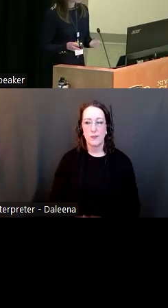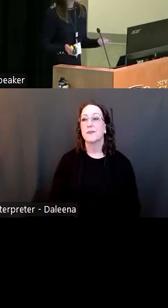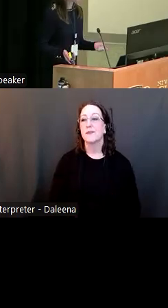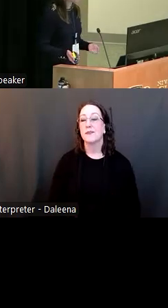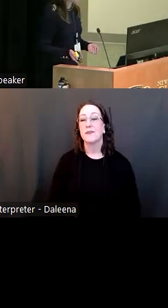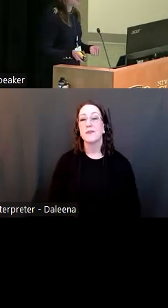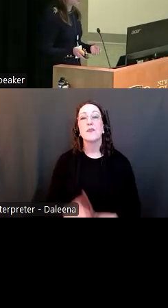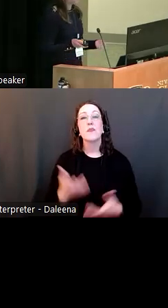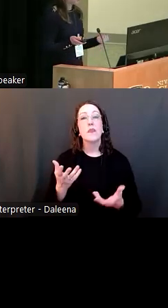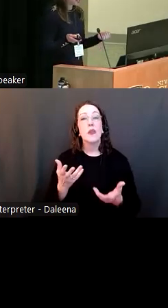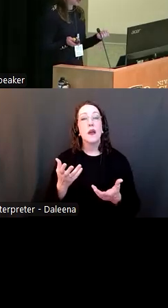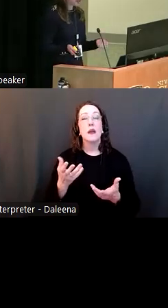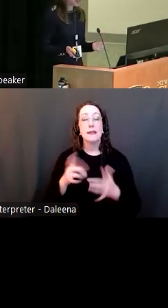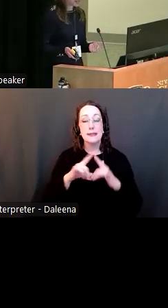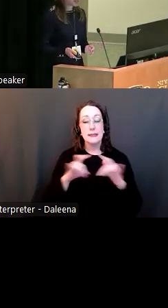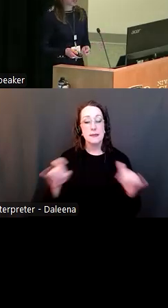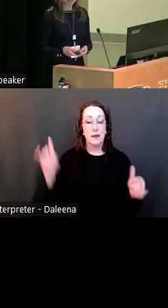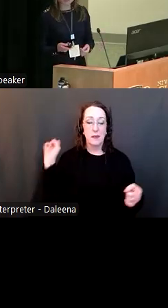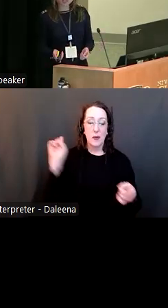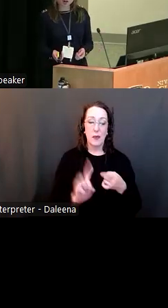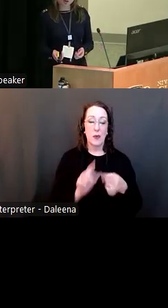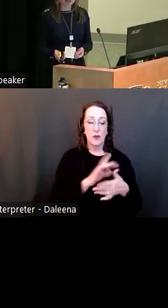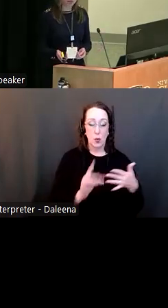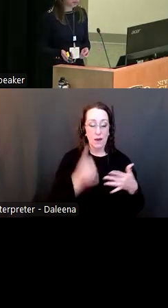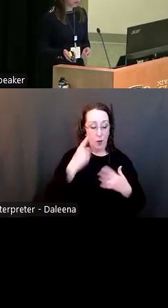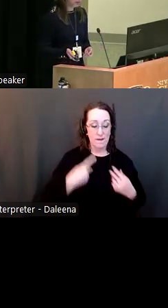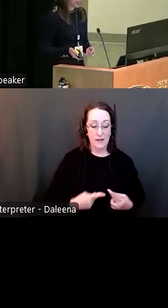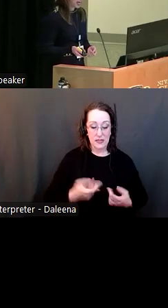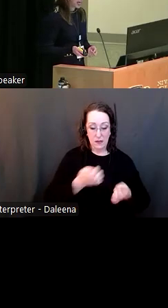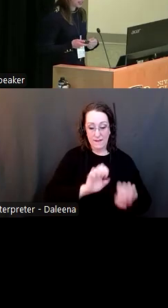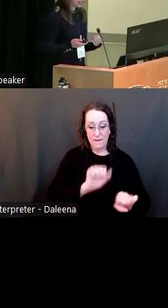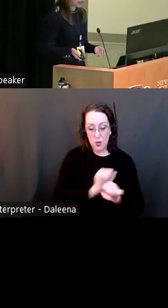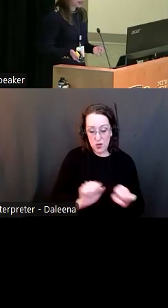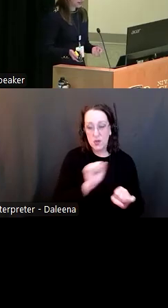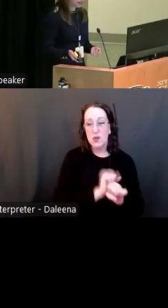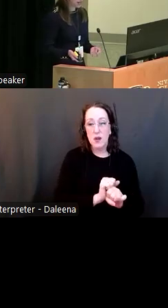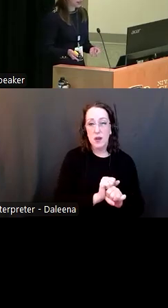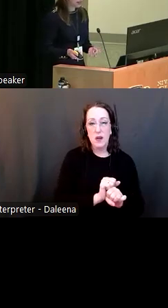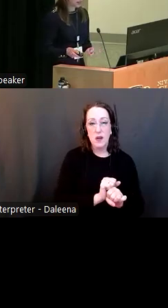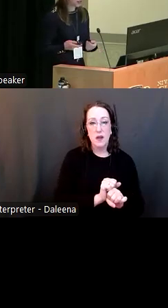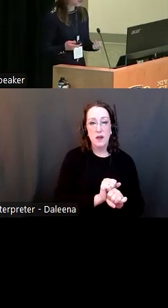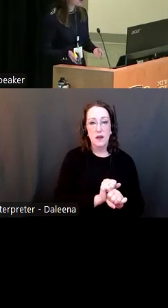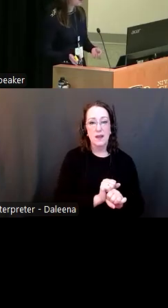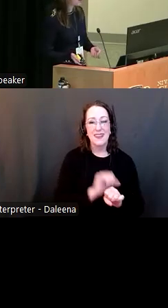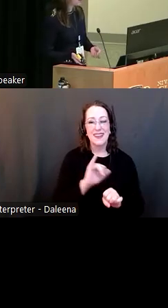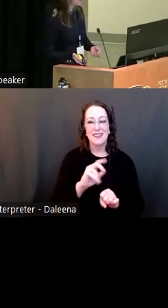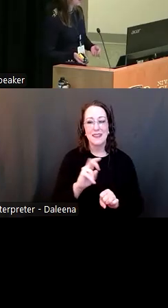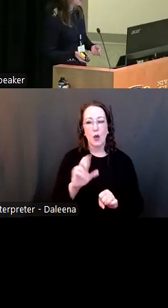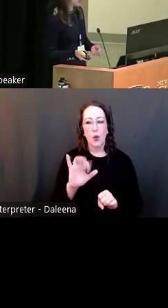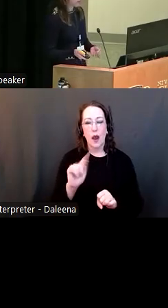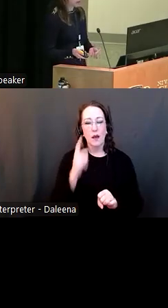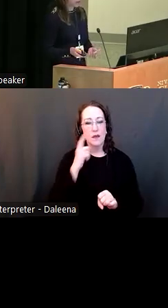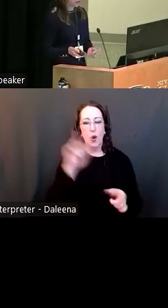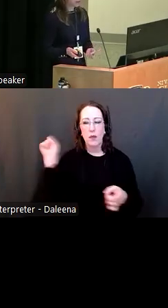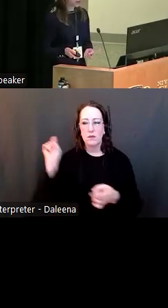At the same time, fewer choices to expend physical effort had an indirect effect on lower functional